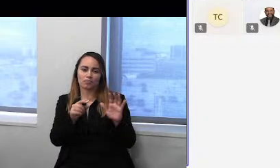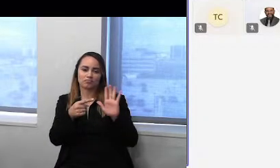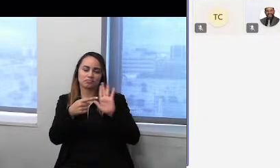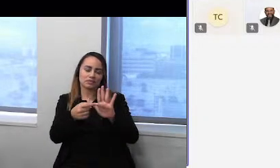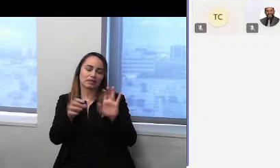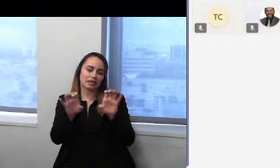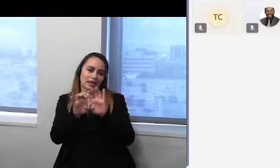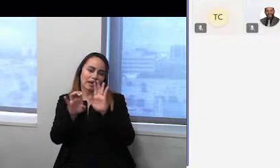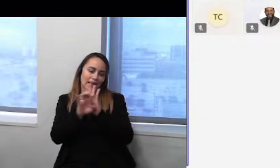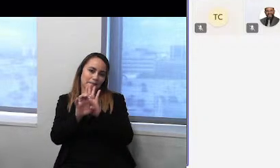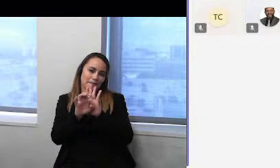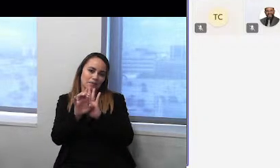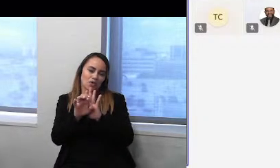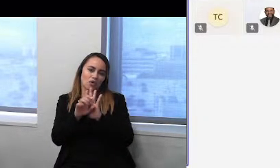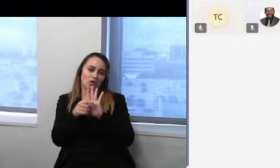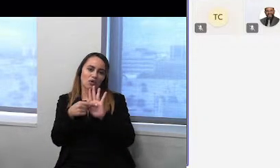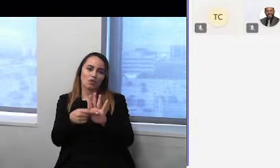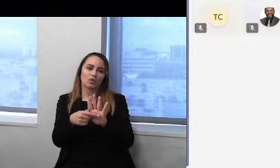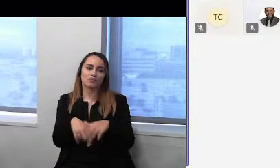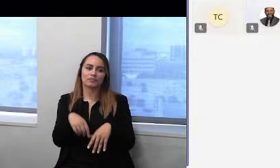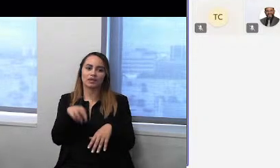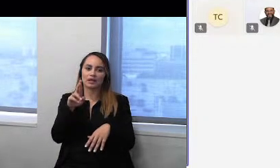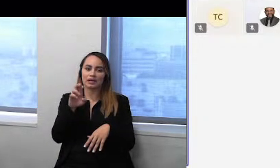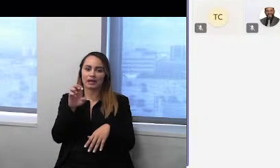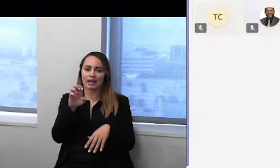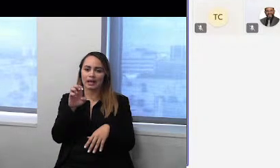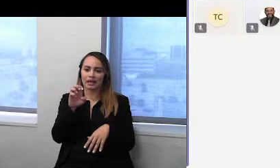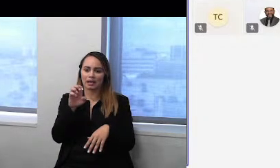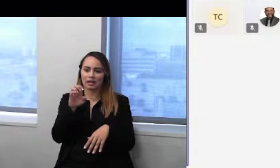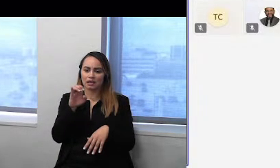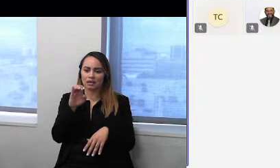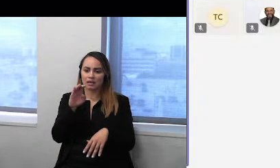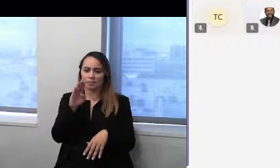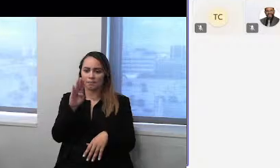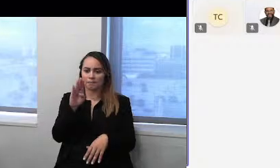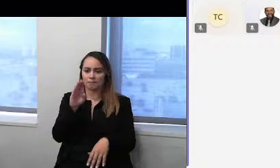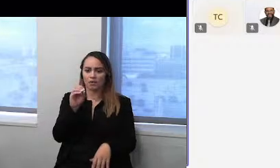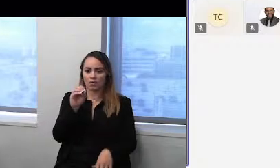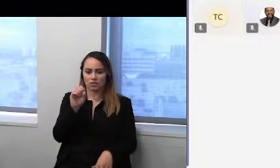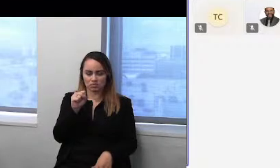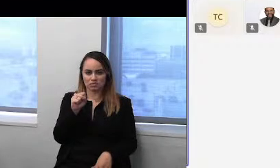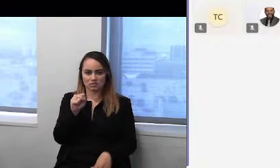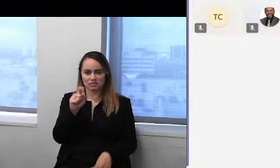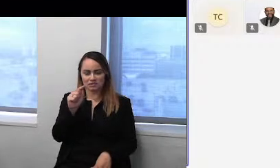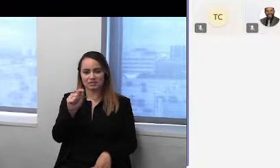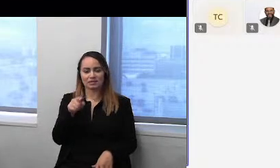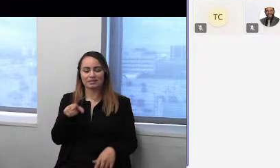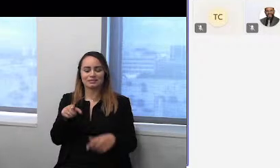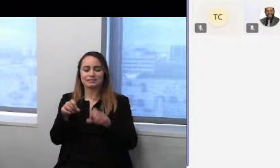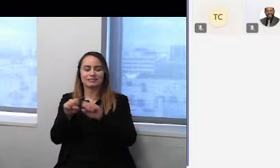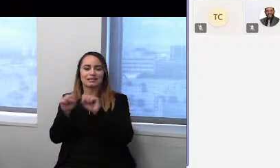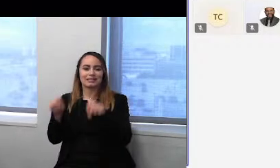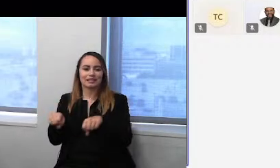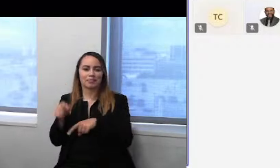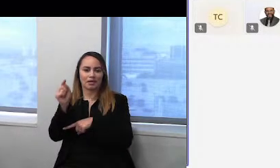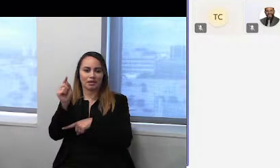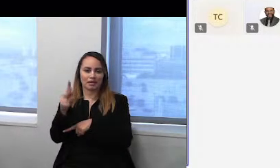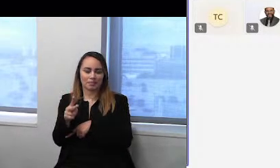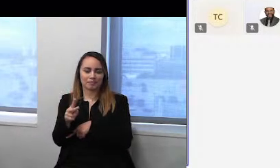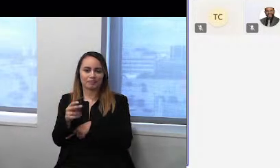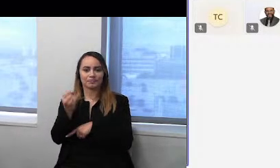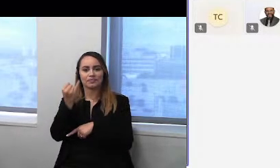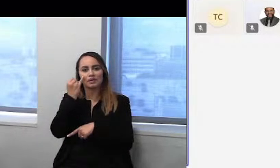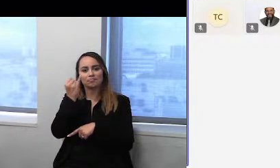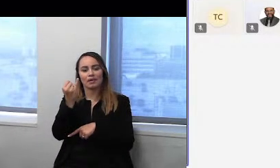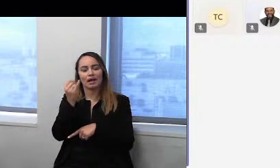than a breaker and a half to provide you the next level of reliability. Just imagine a square, Mm-hmm. right? Just to give you an idea, that's what I'm